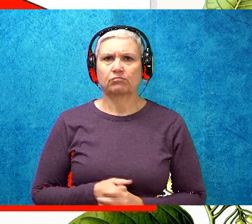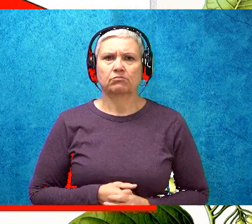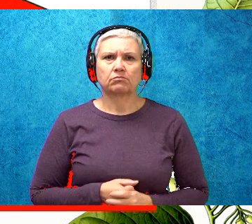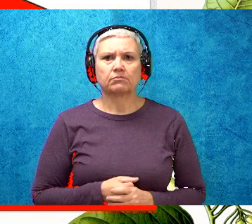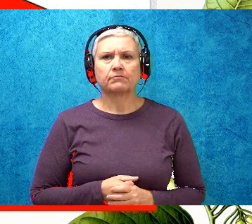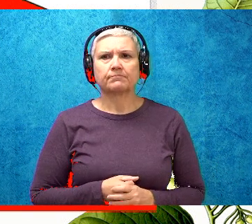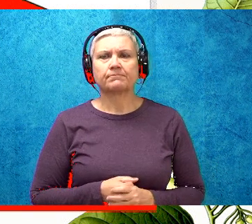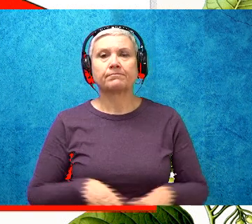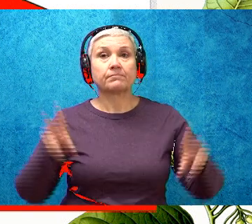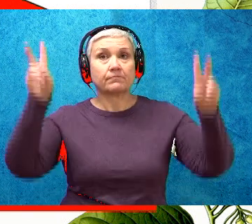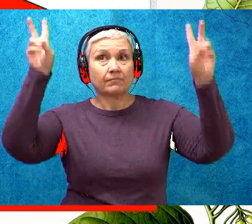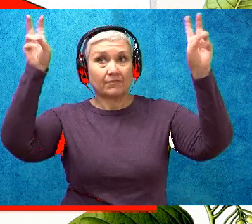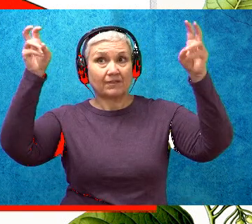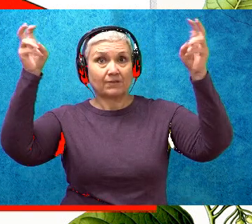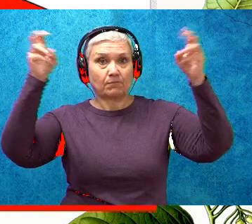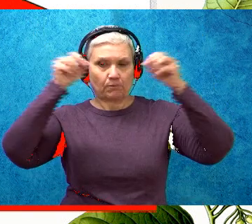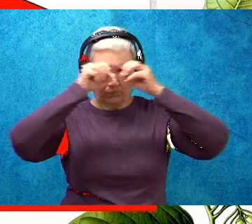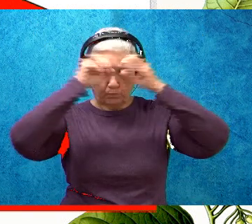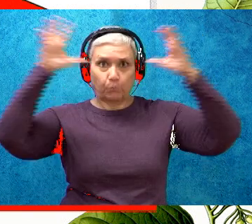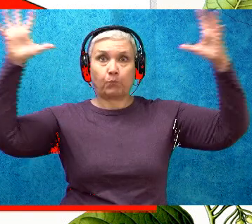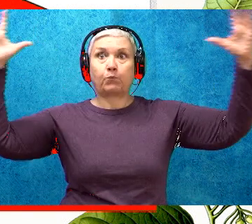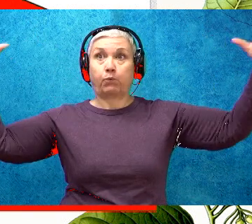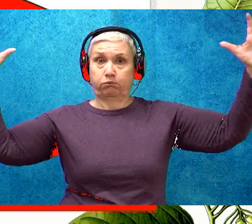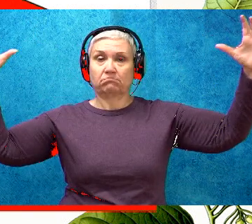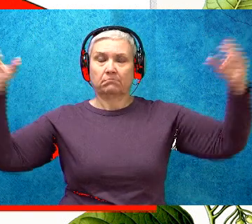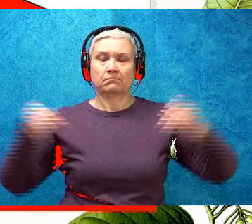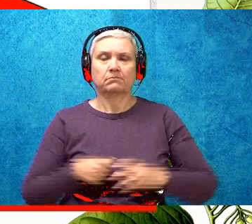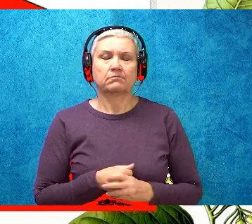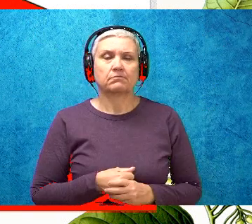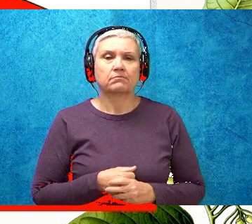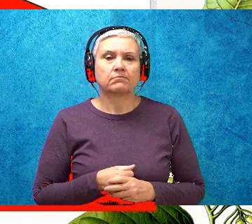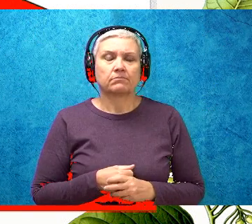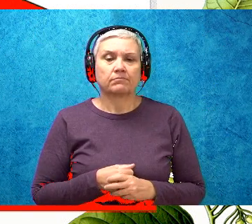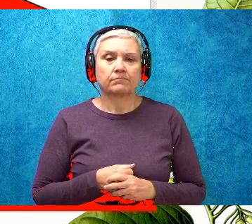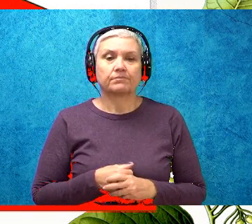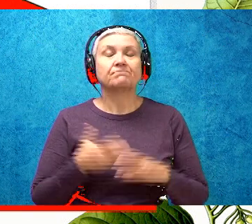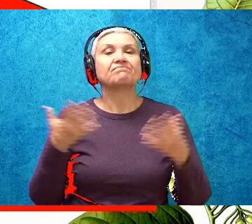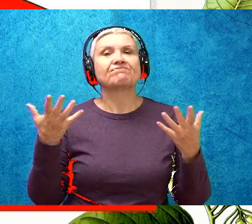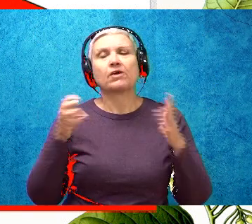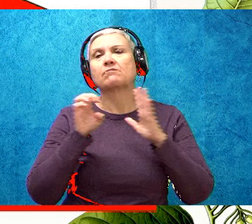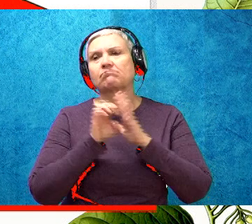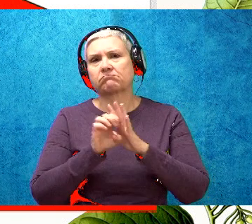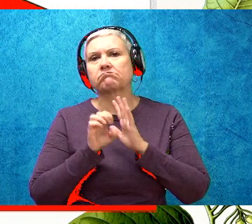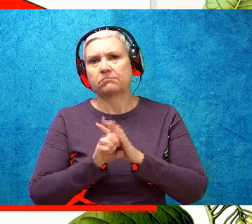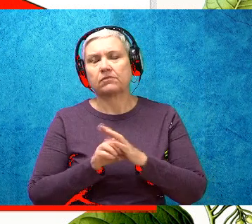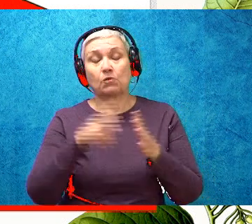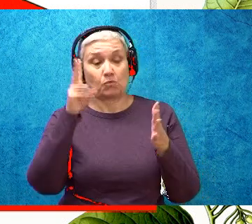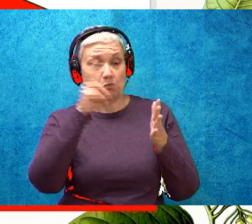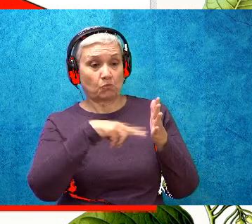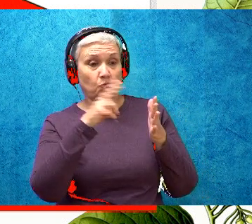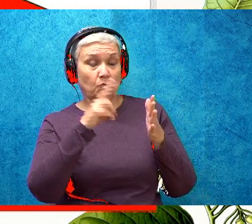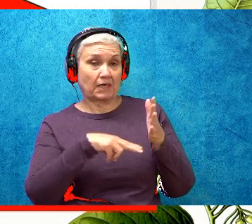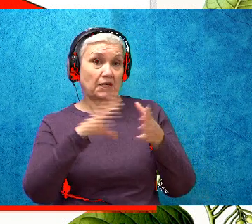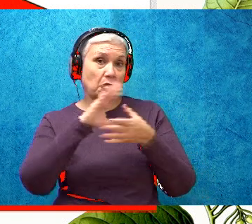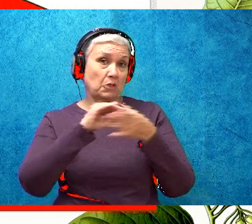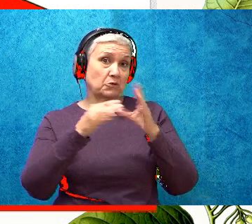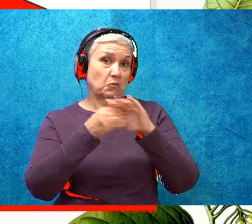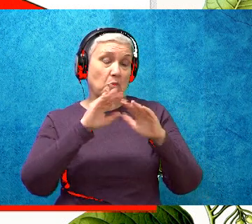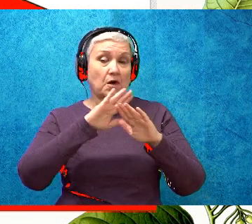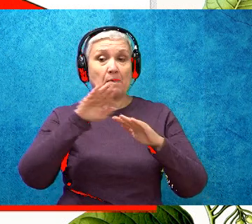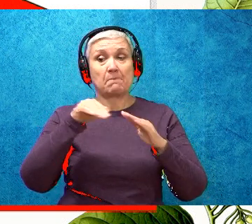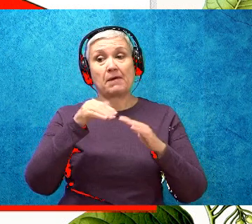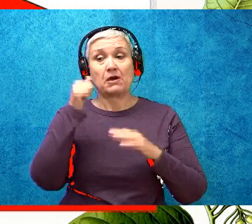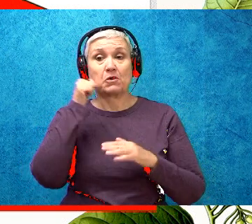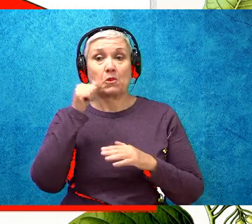Themes are about the big picture. So say, for instance, if we were reading a story about a girl who had these